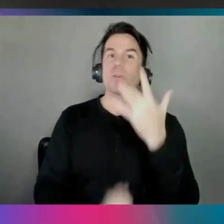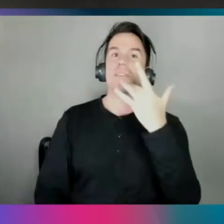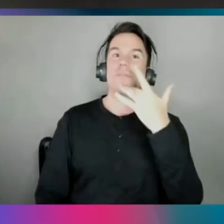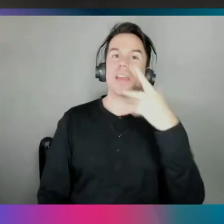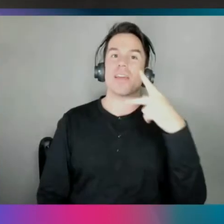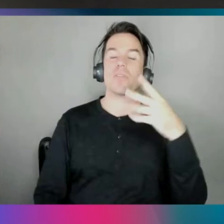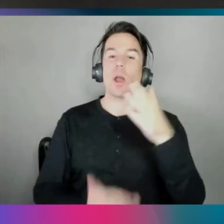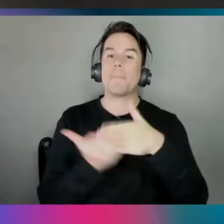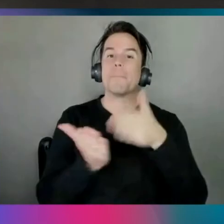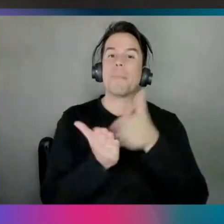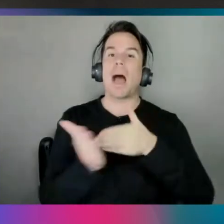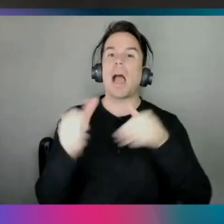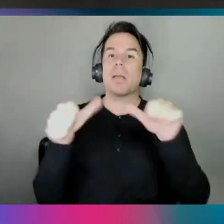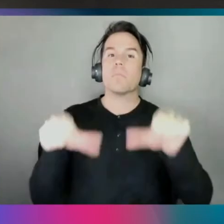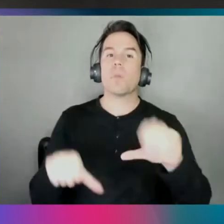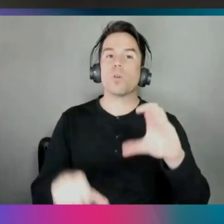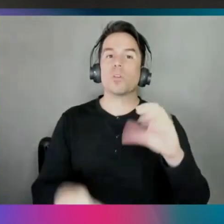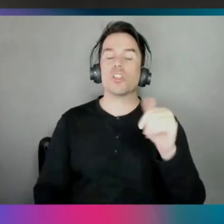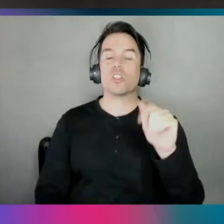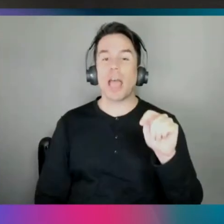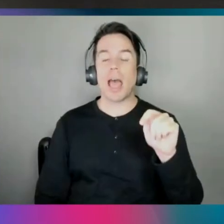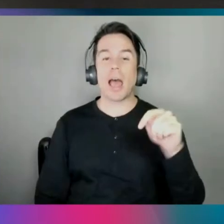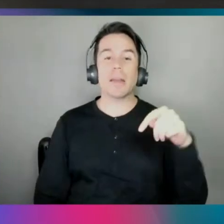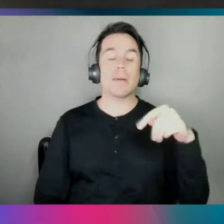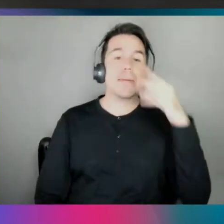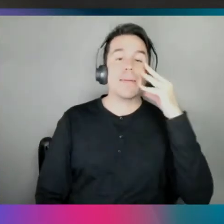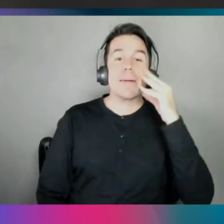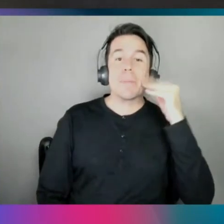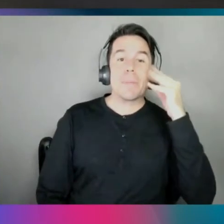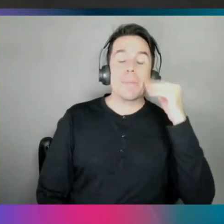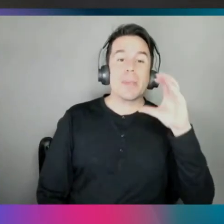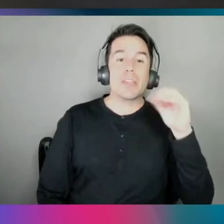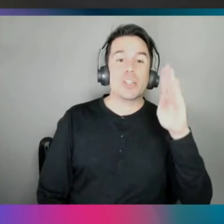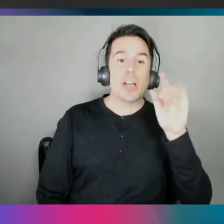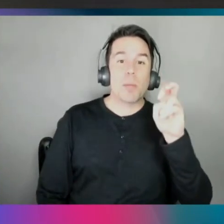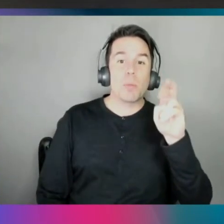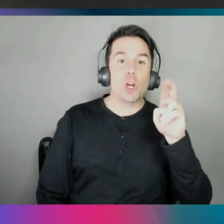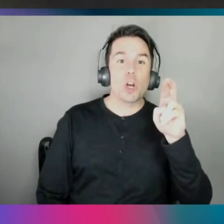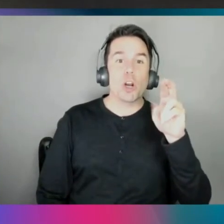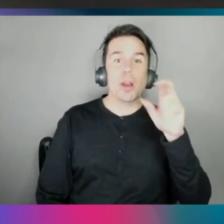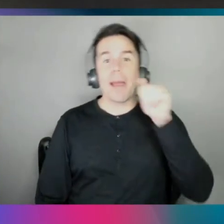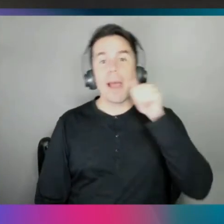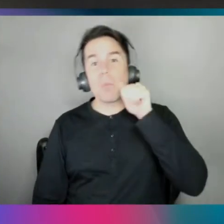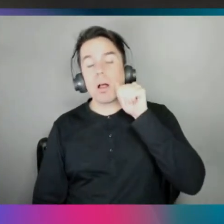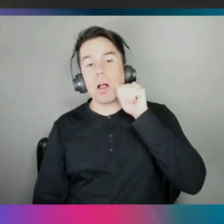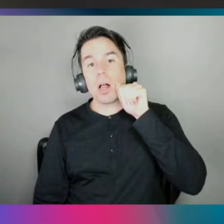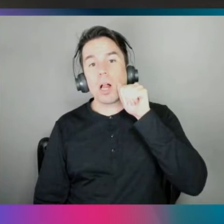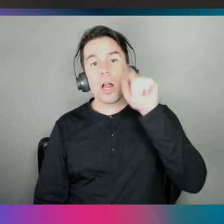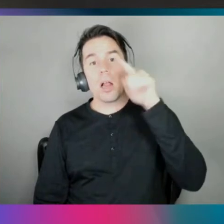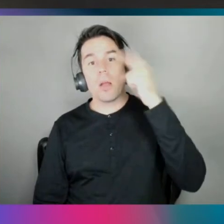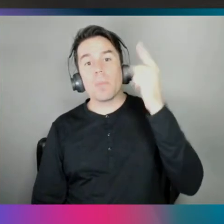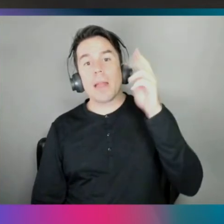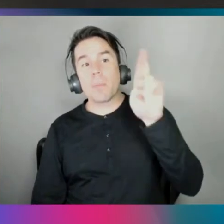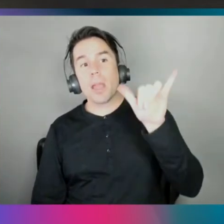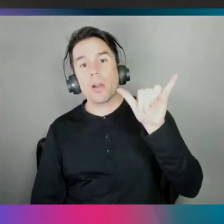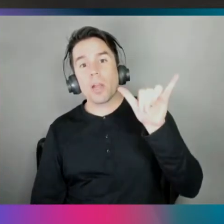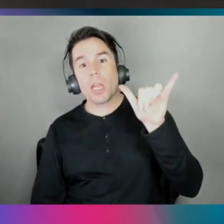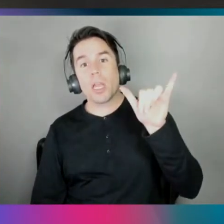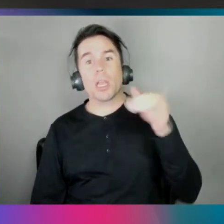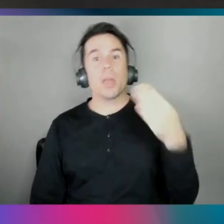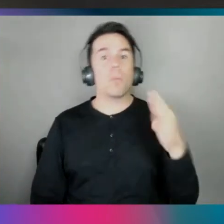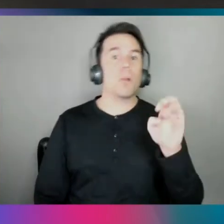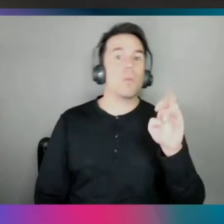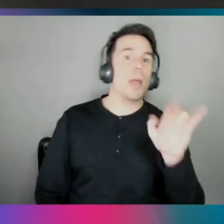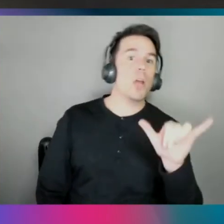idea. Peach cobbler, apple, blackberry, blueberry. What else is it? Pumpkin,